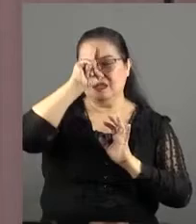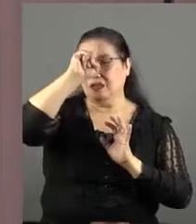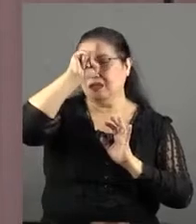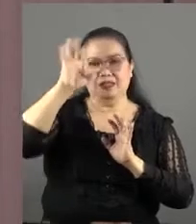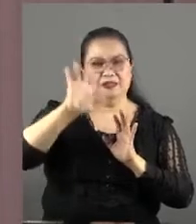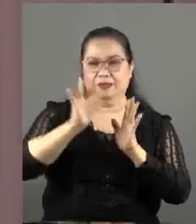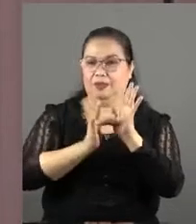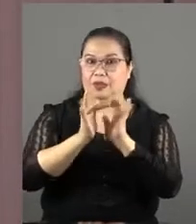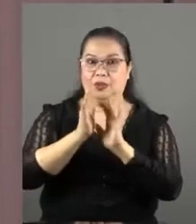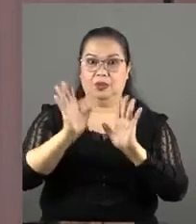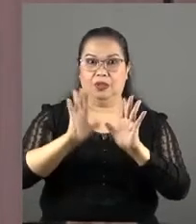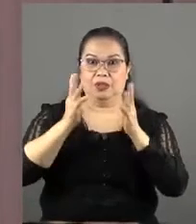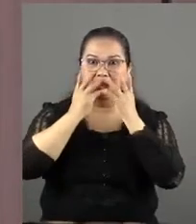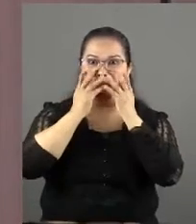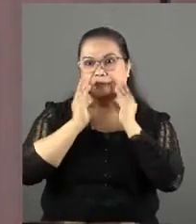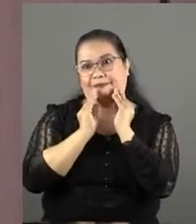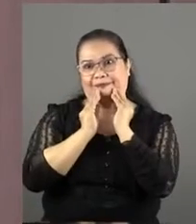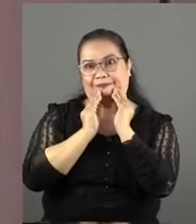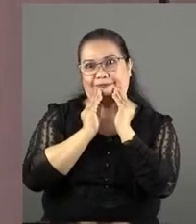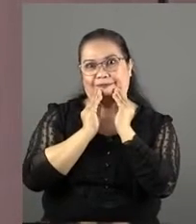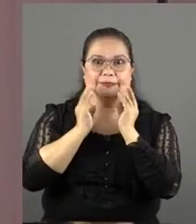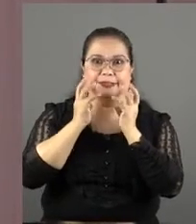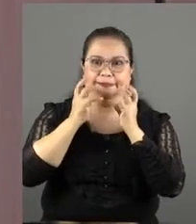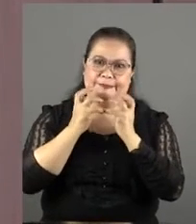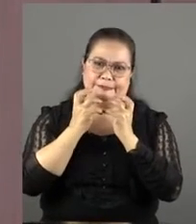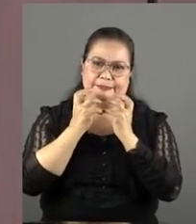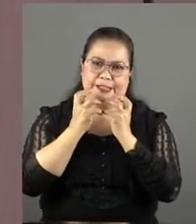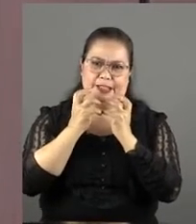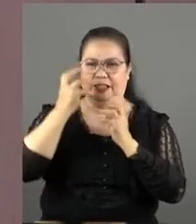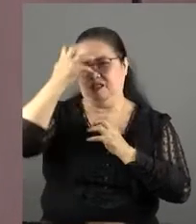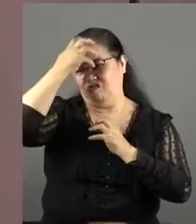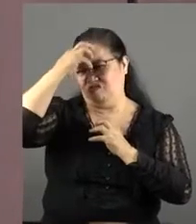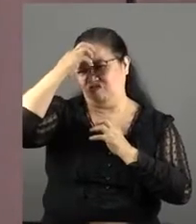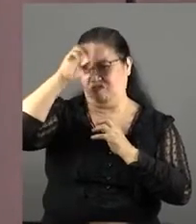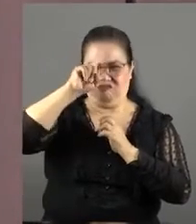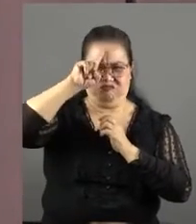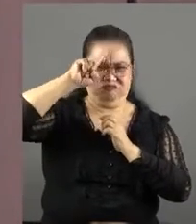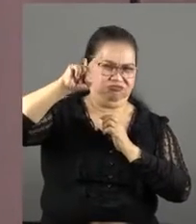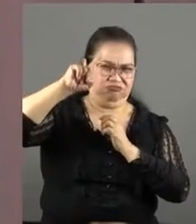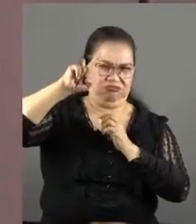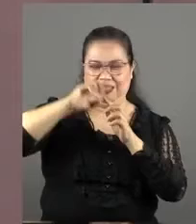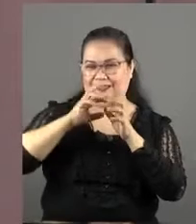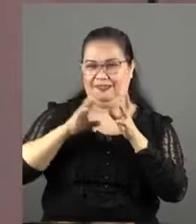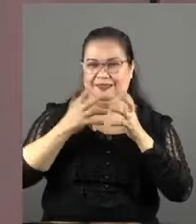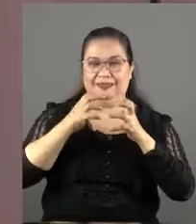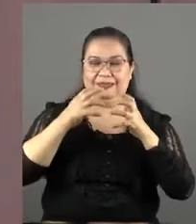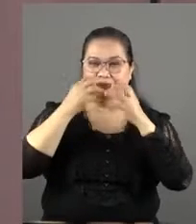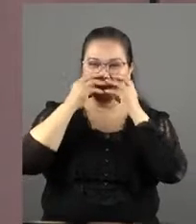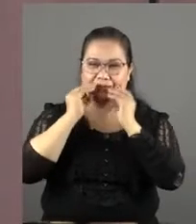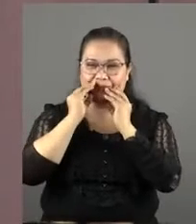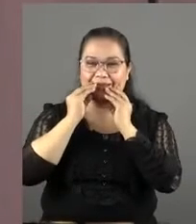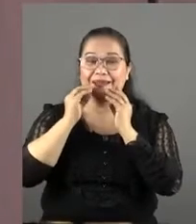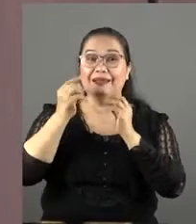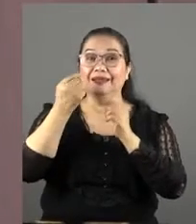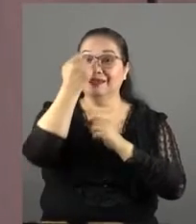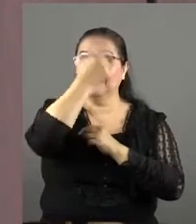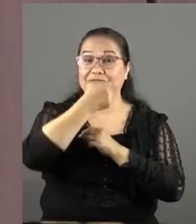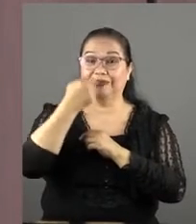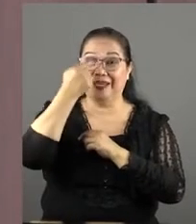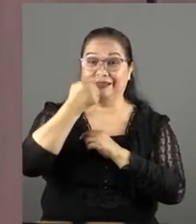Christian or sour-faced Christians, you know? You remember the Mukasim contest? You remember